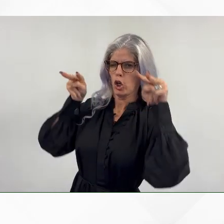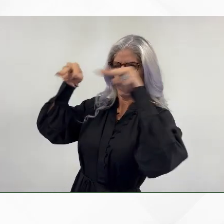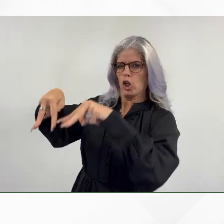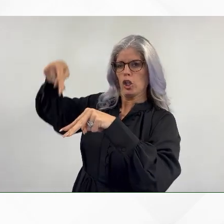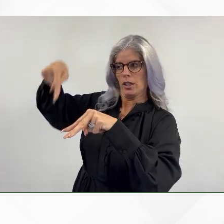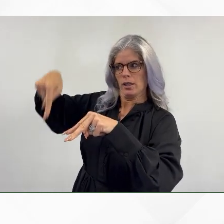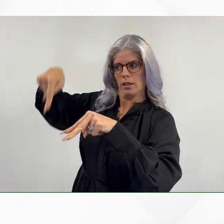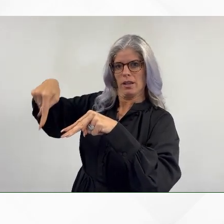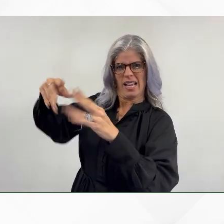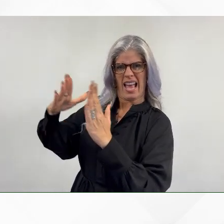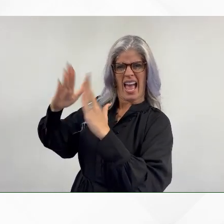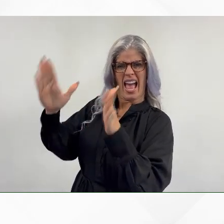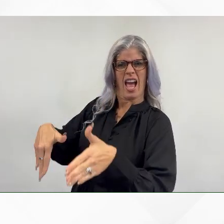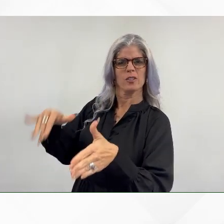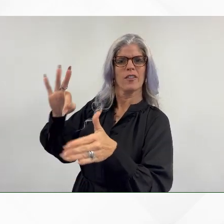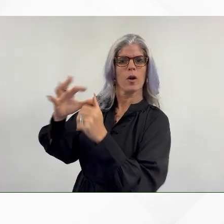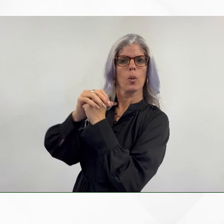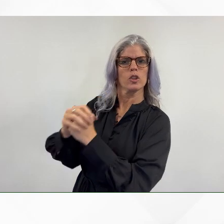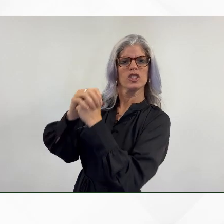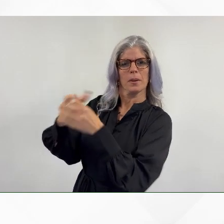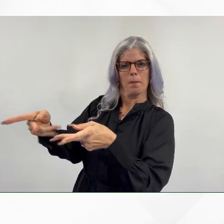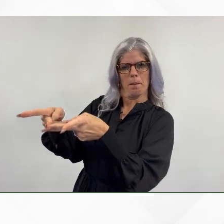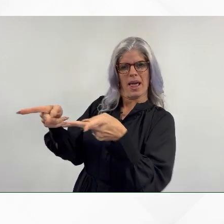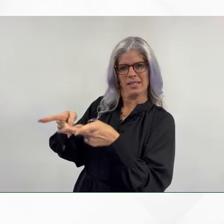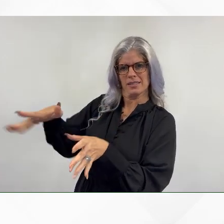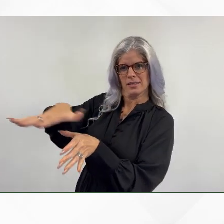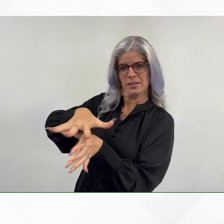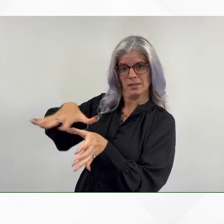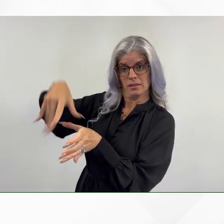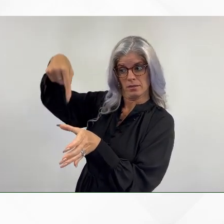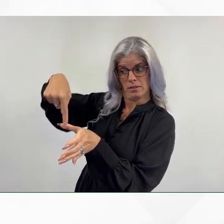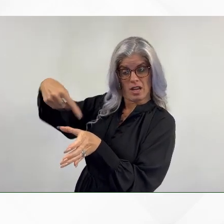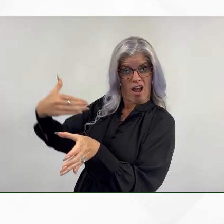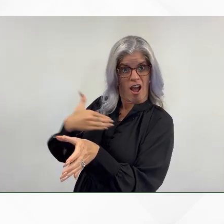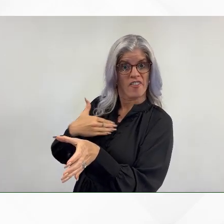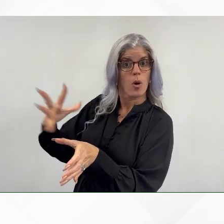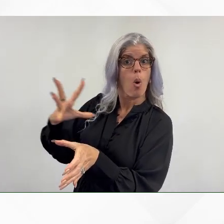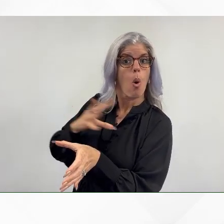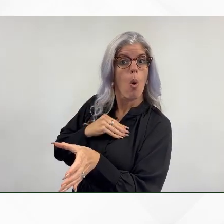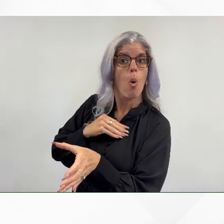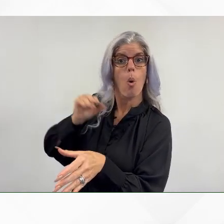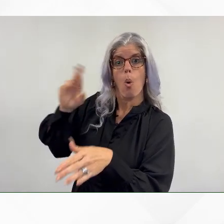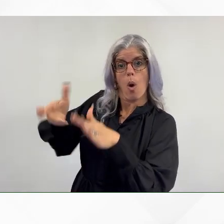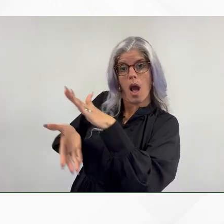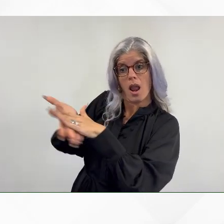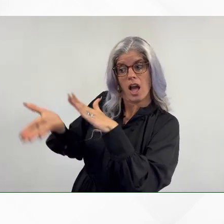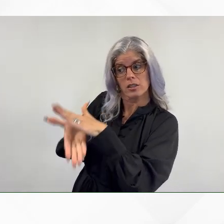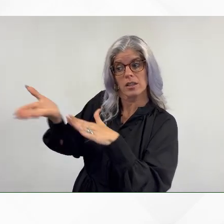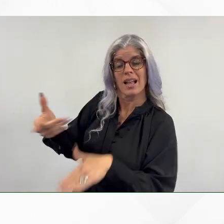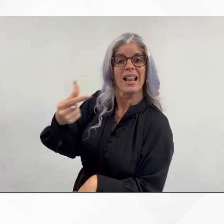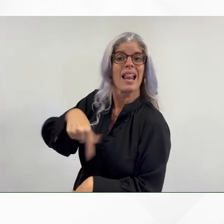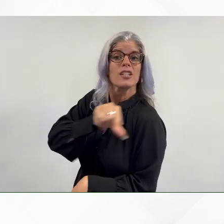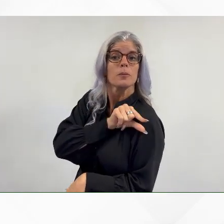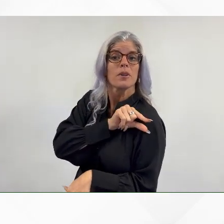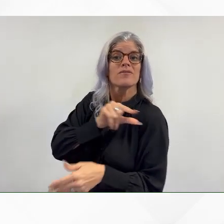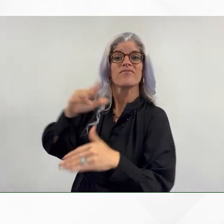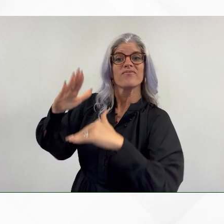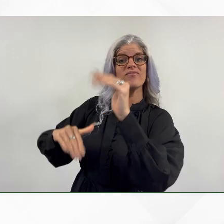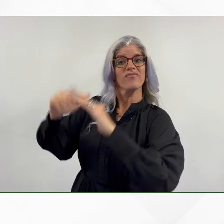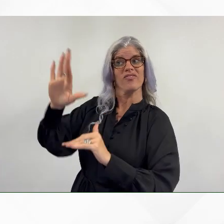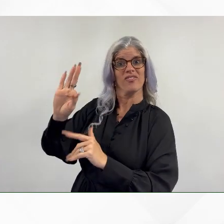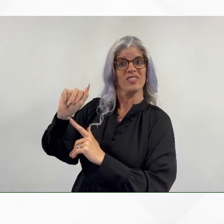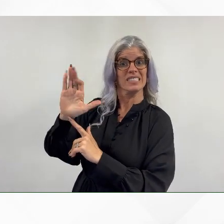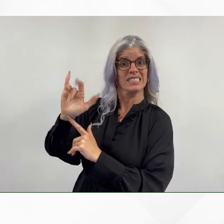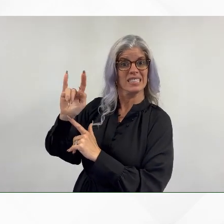To be eligible, facilities must be damaged as a result of Hurricane Ian, be located within the presidentially declared